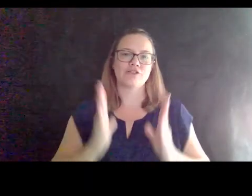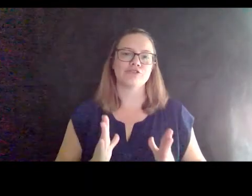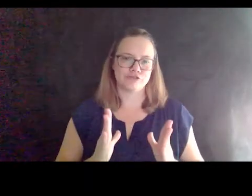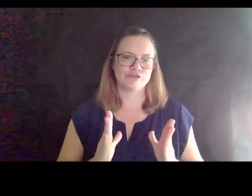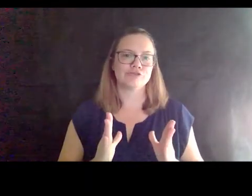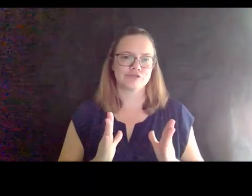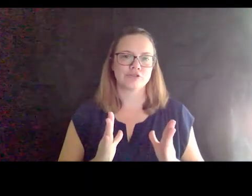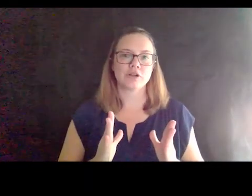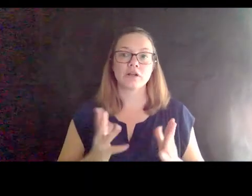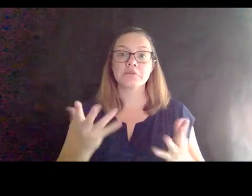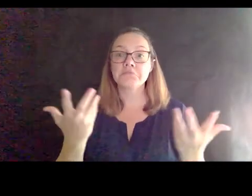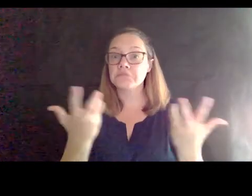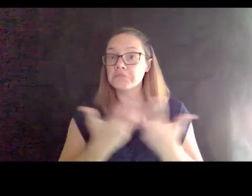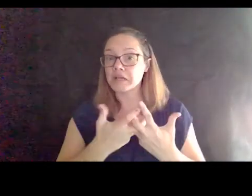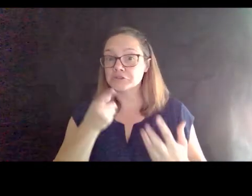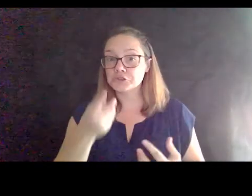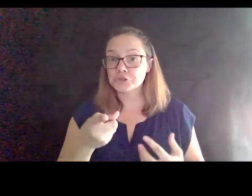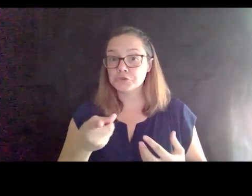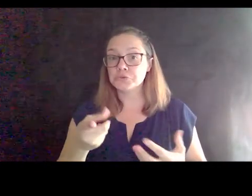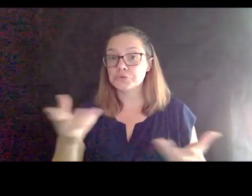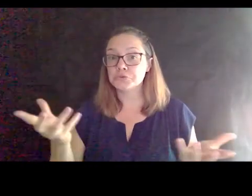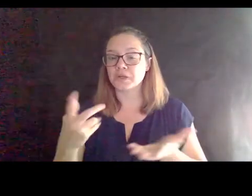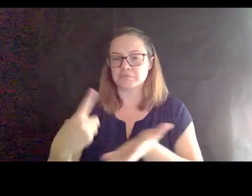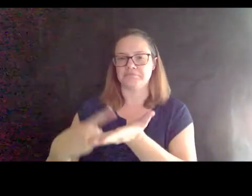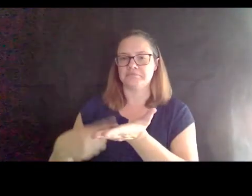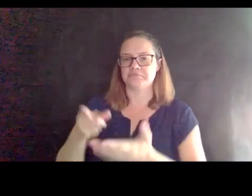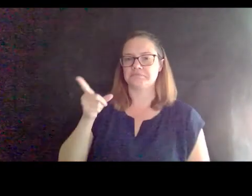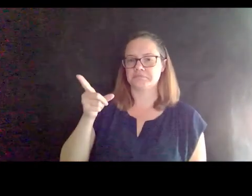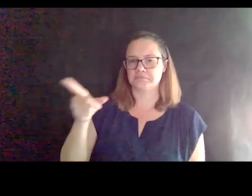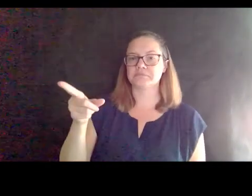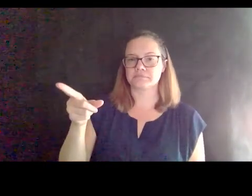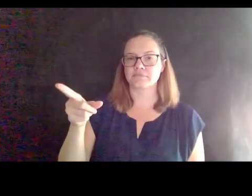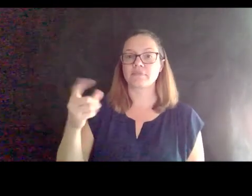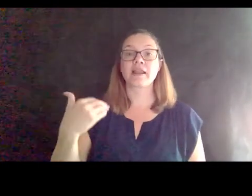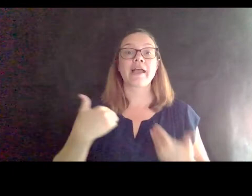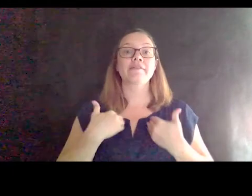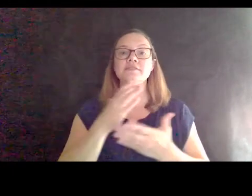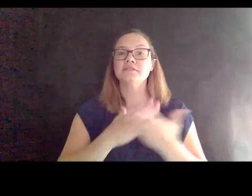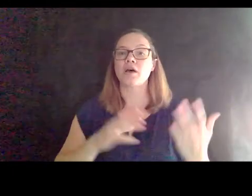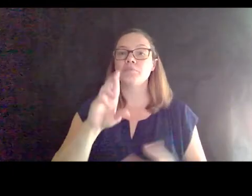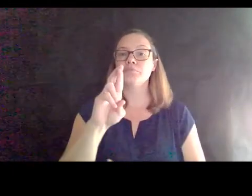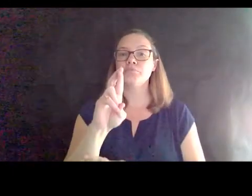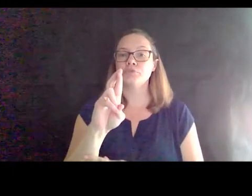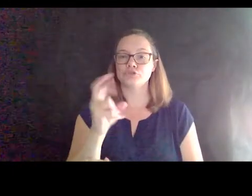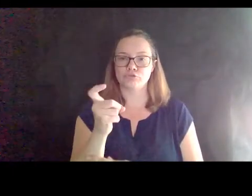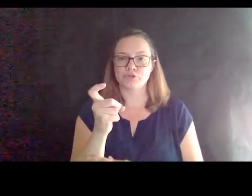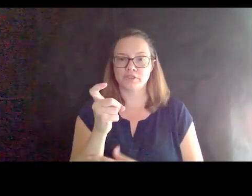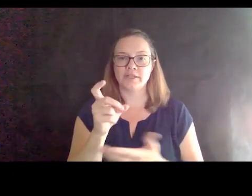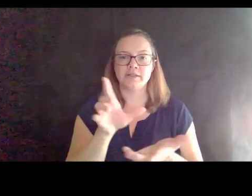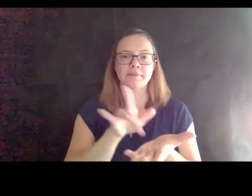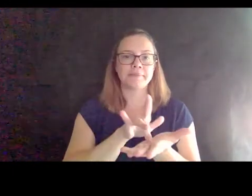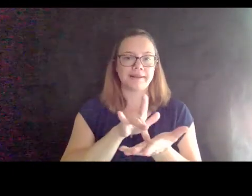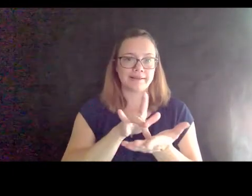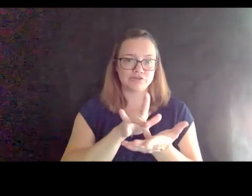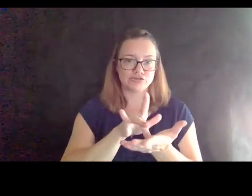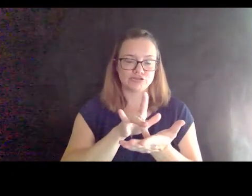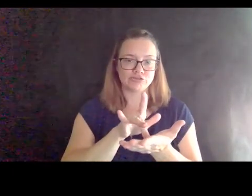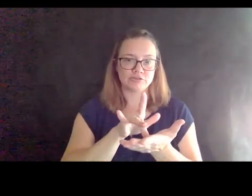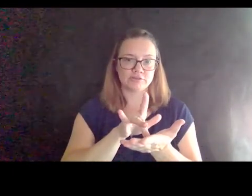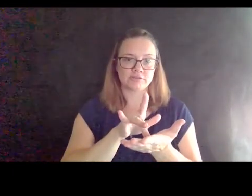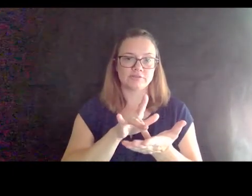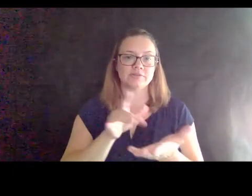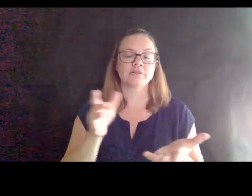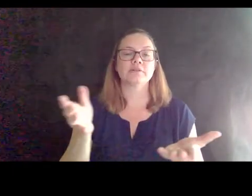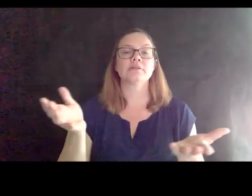what may work best for you. There are prescription medications. Some of those prescription